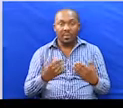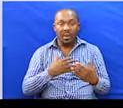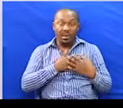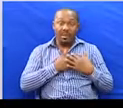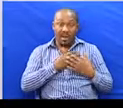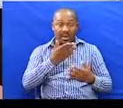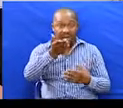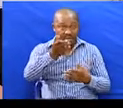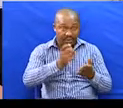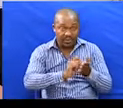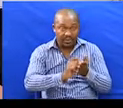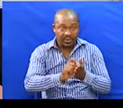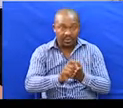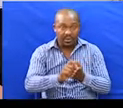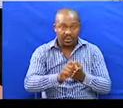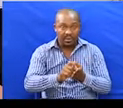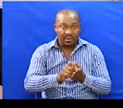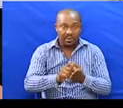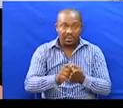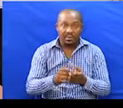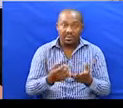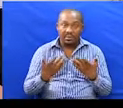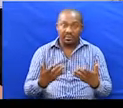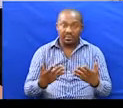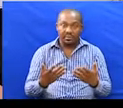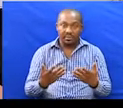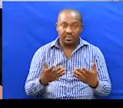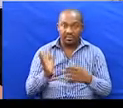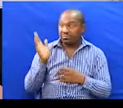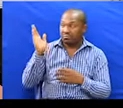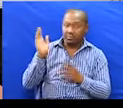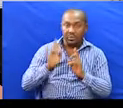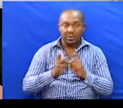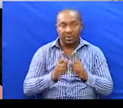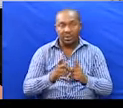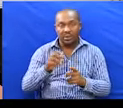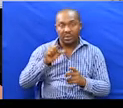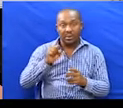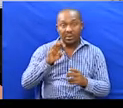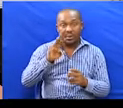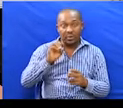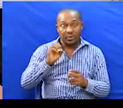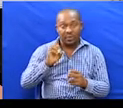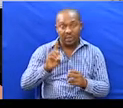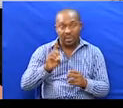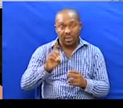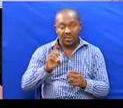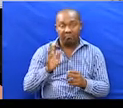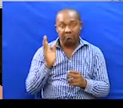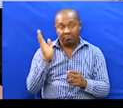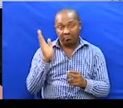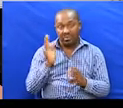it was me, your teacher, Swedi H. Swedi. Thank you